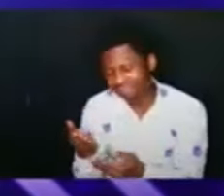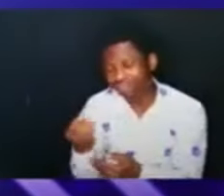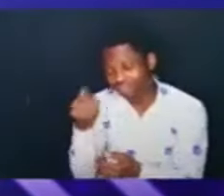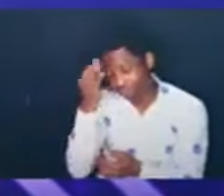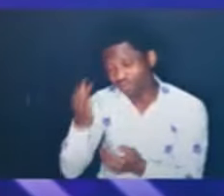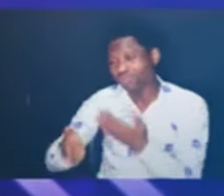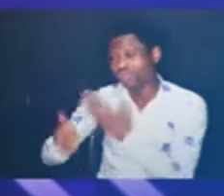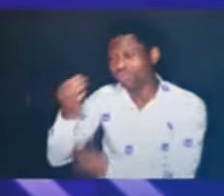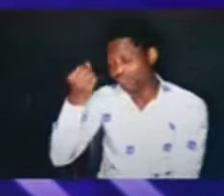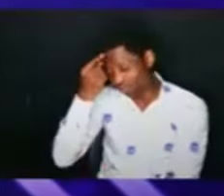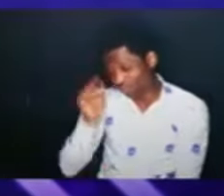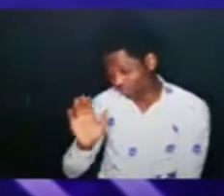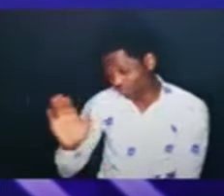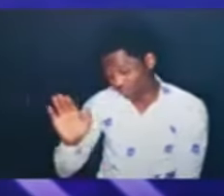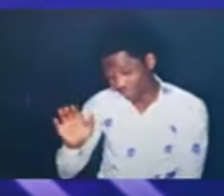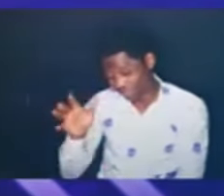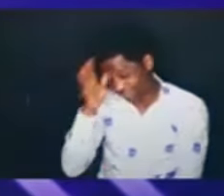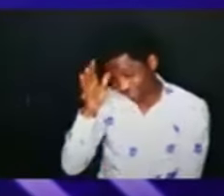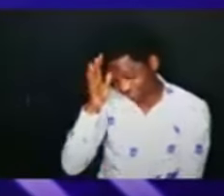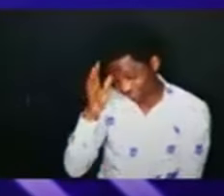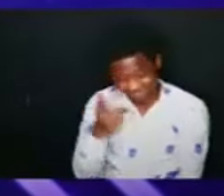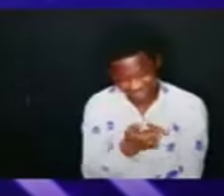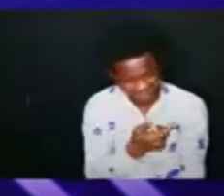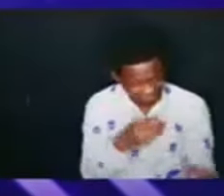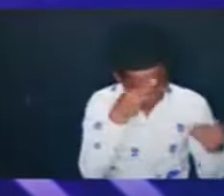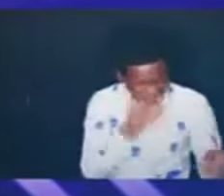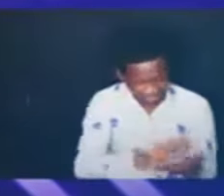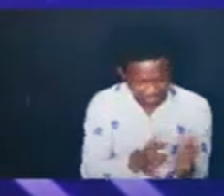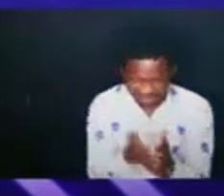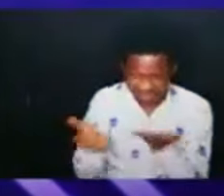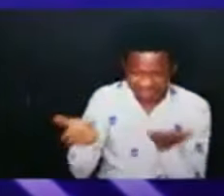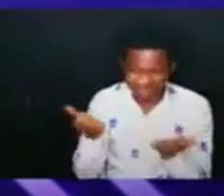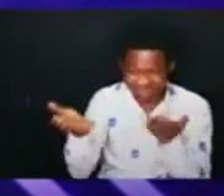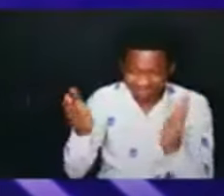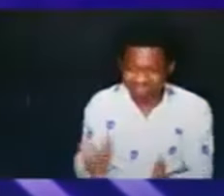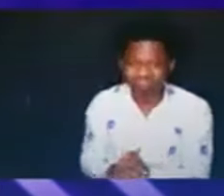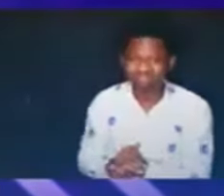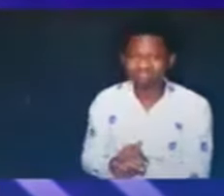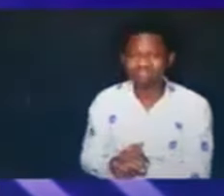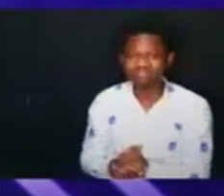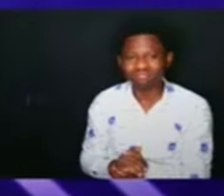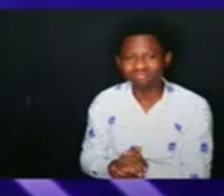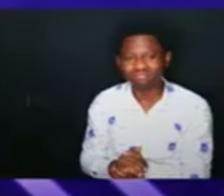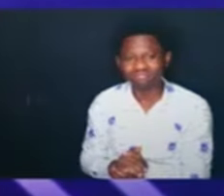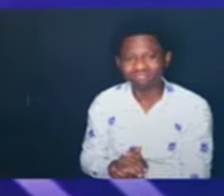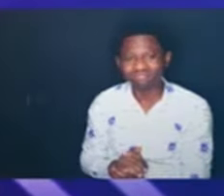your father." Now they have placed themselves as servants. When their message came to him,